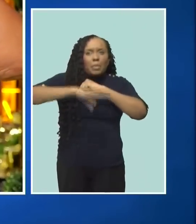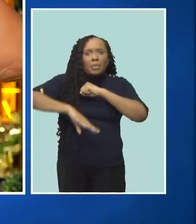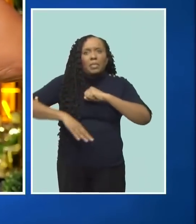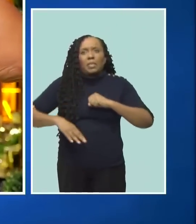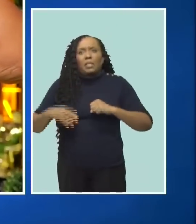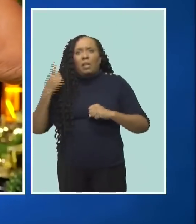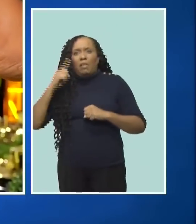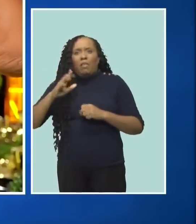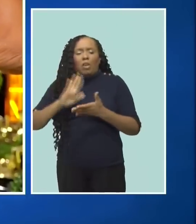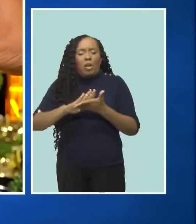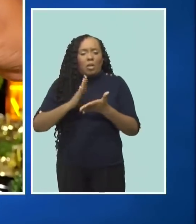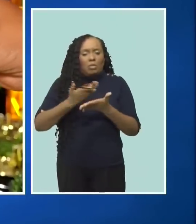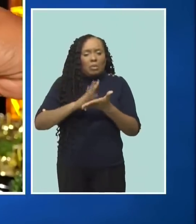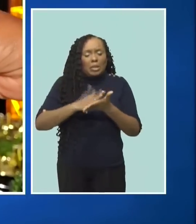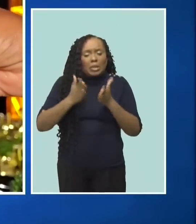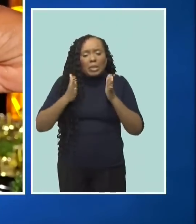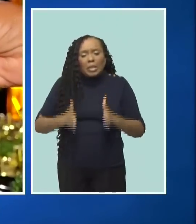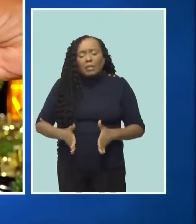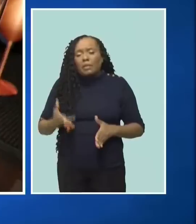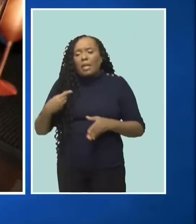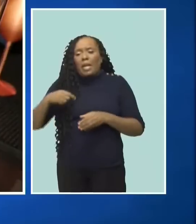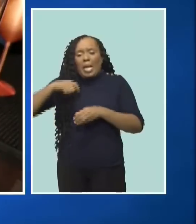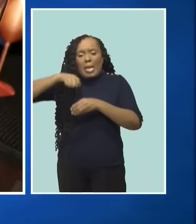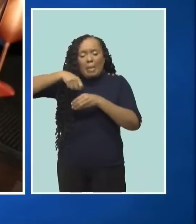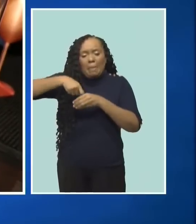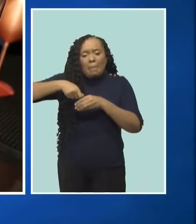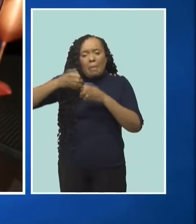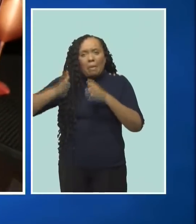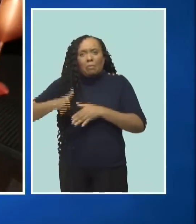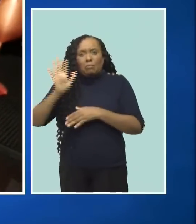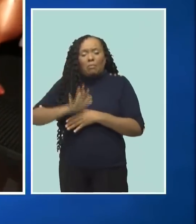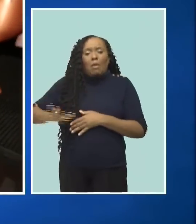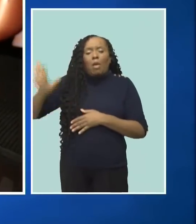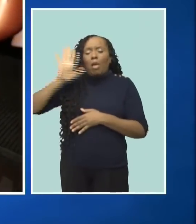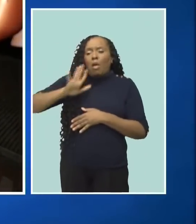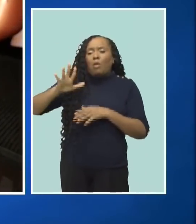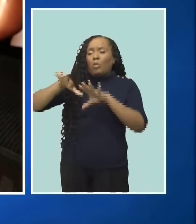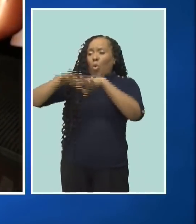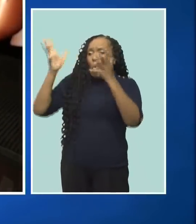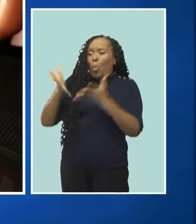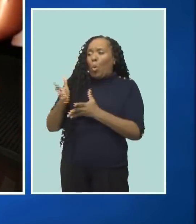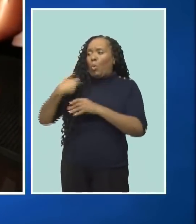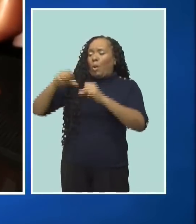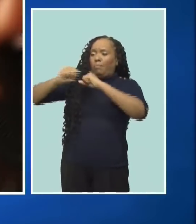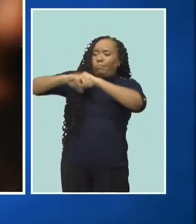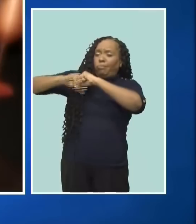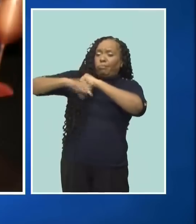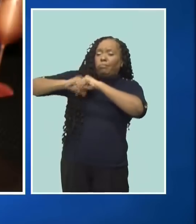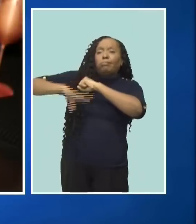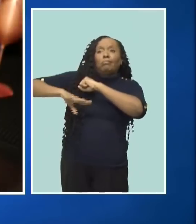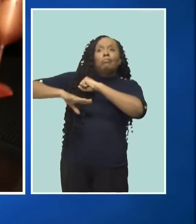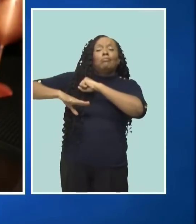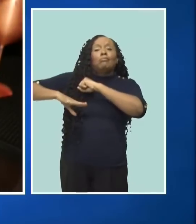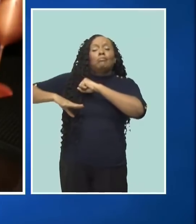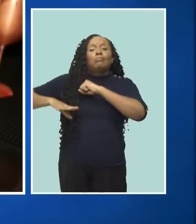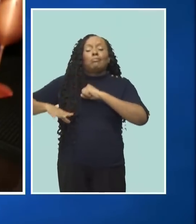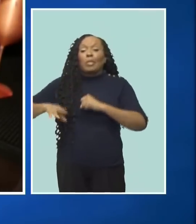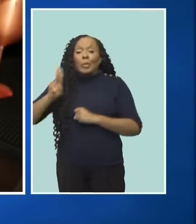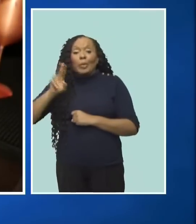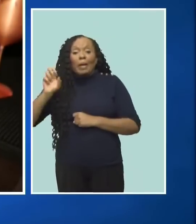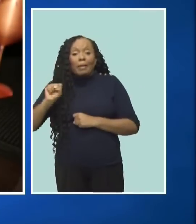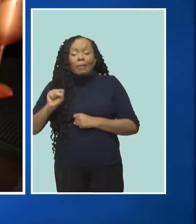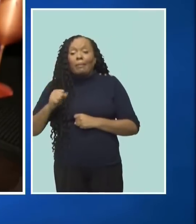and mixologists around the world in our source markets. We have been promoting the Food and Rum Festival in the